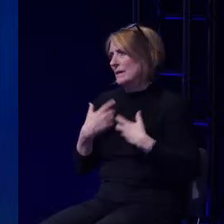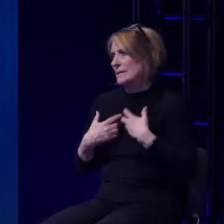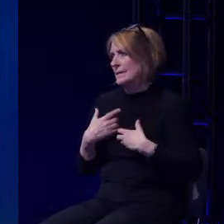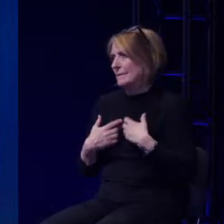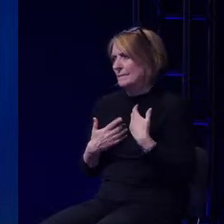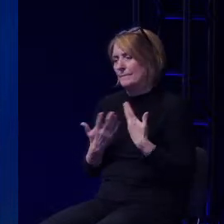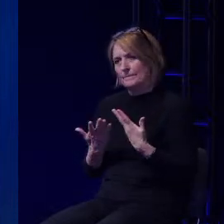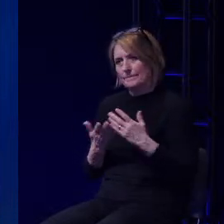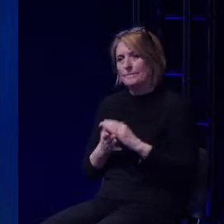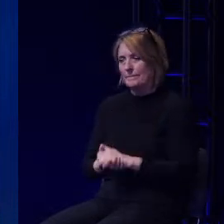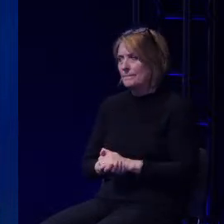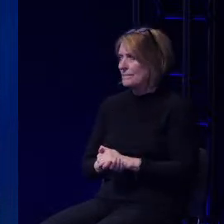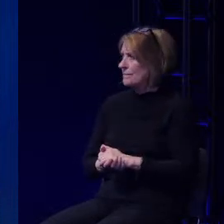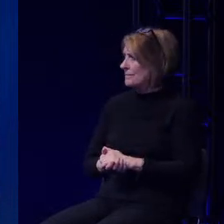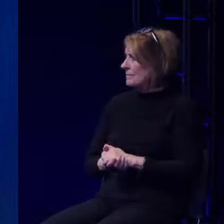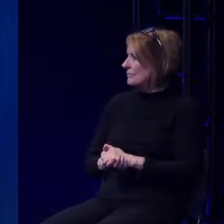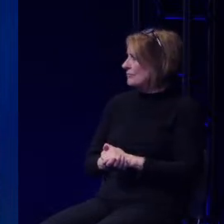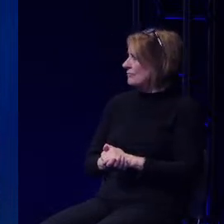to be.